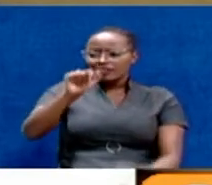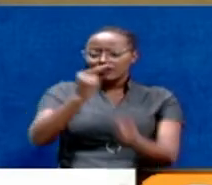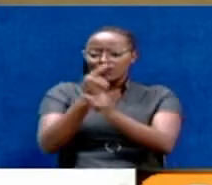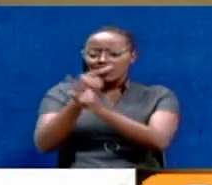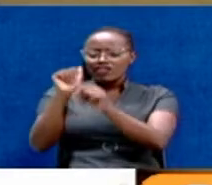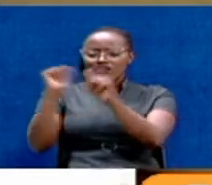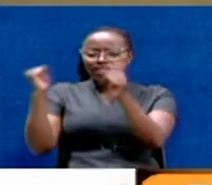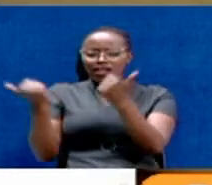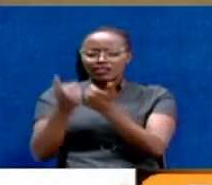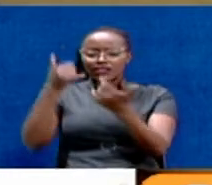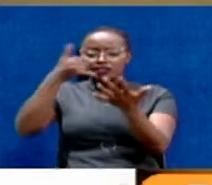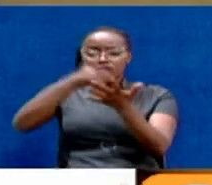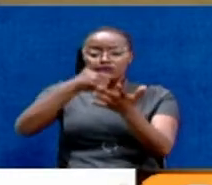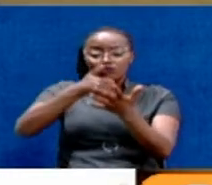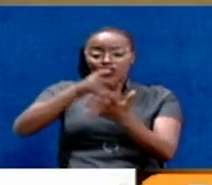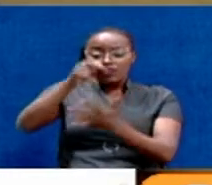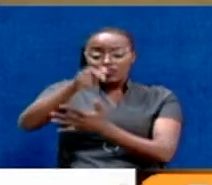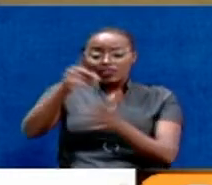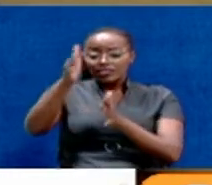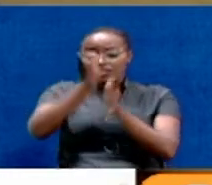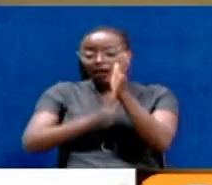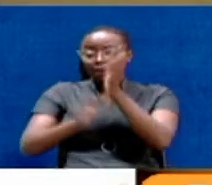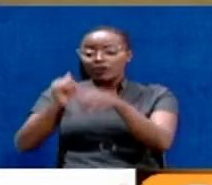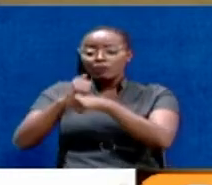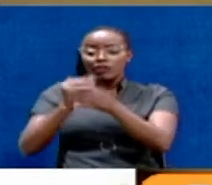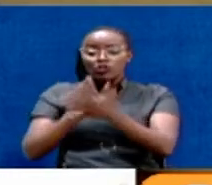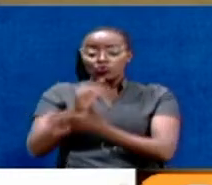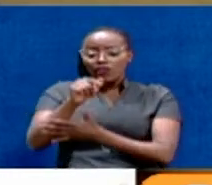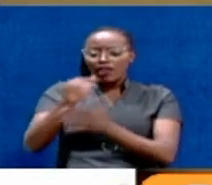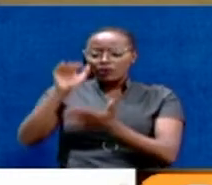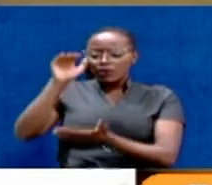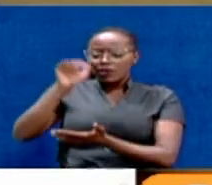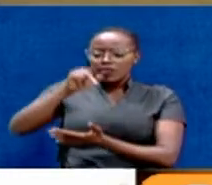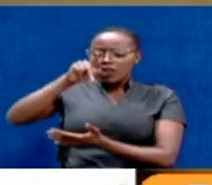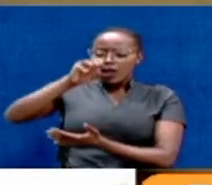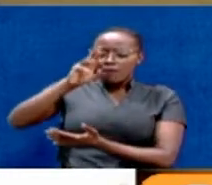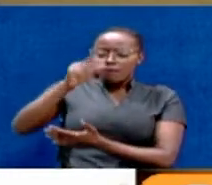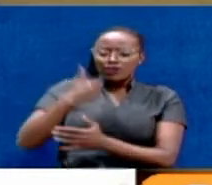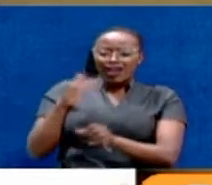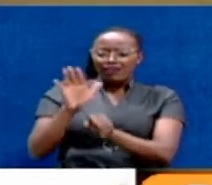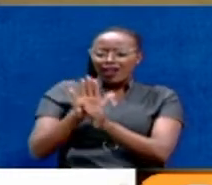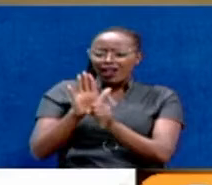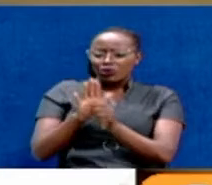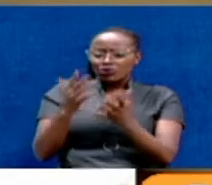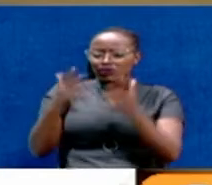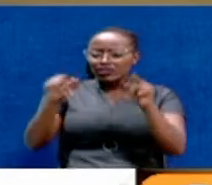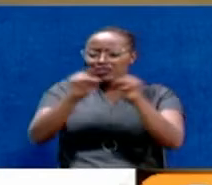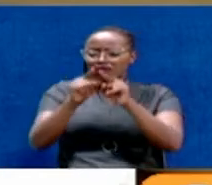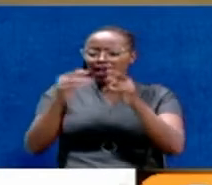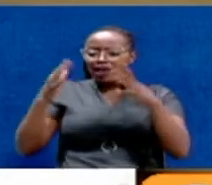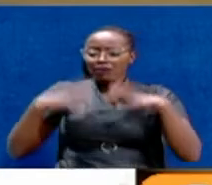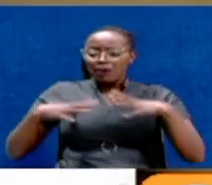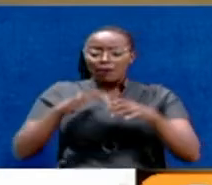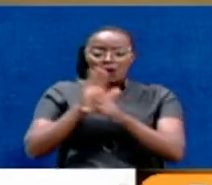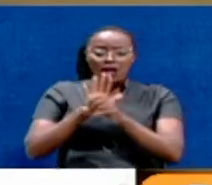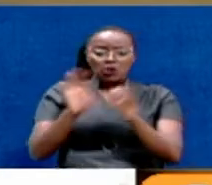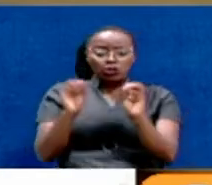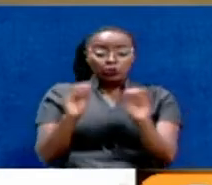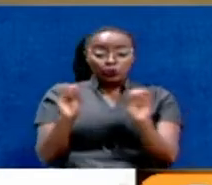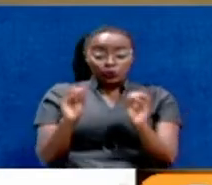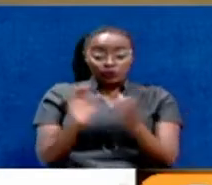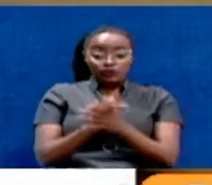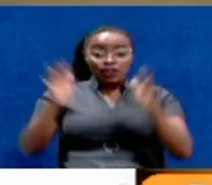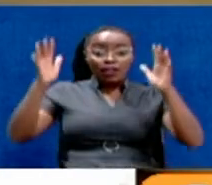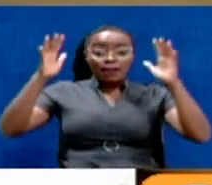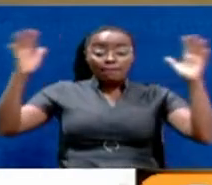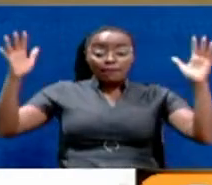these other agencies that are involved in the logistics, just to make sure that the port congestion is reduced to a great extent. Now, the main